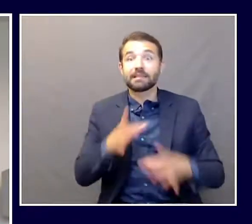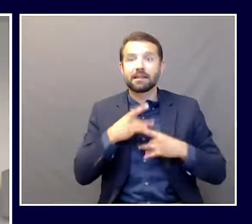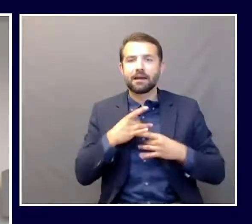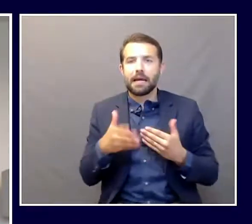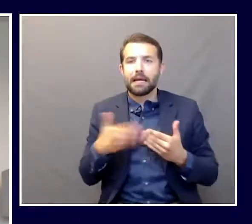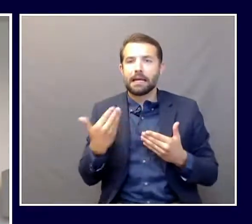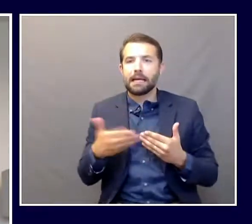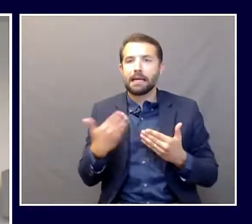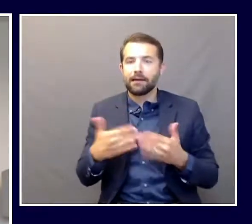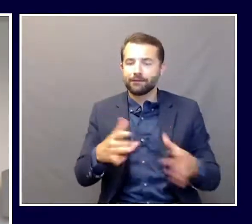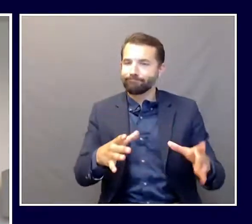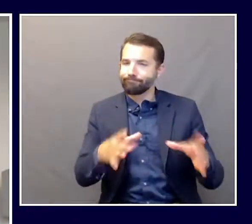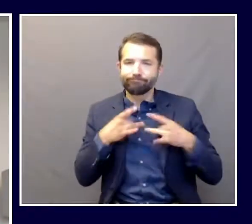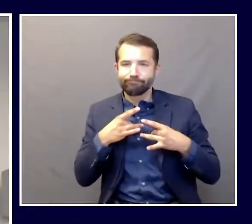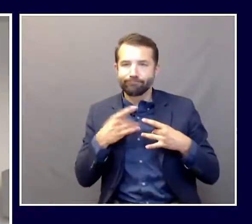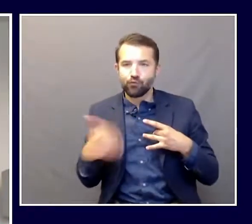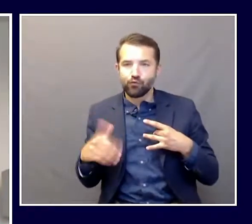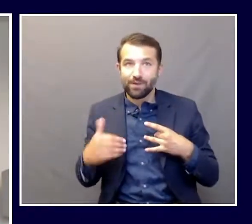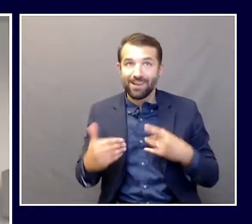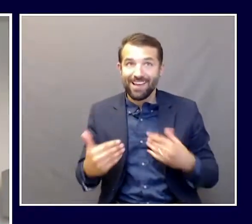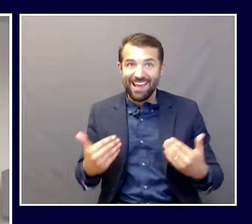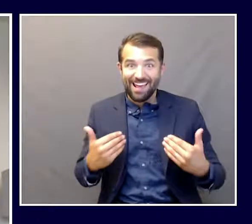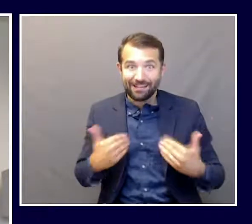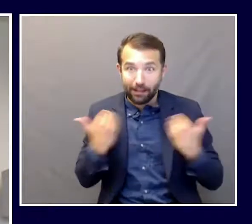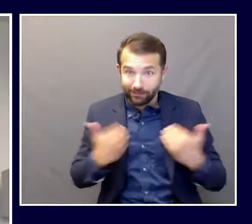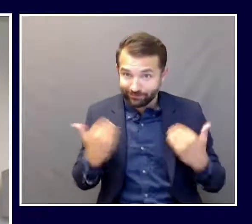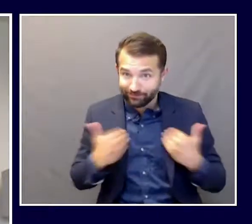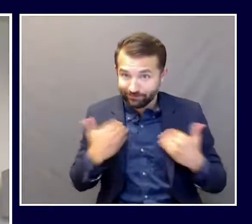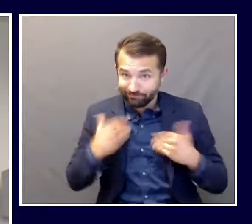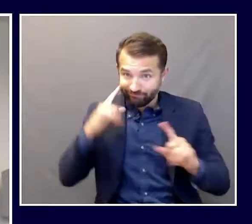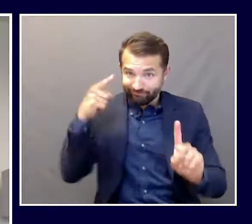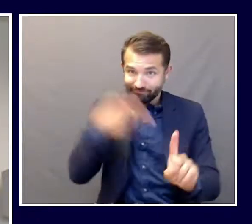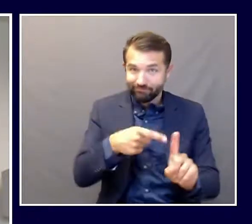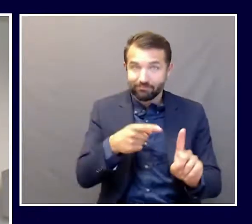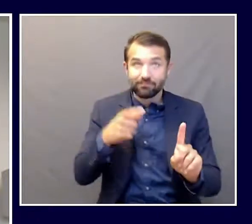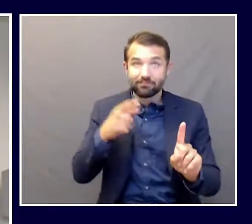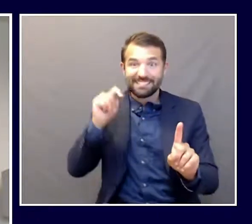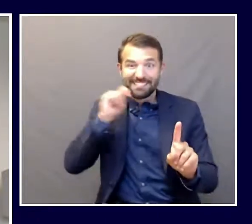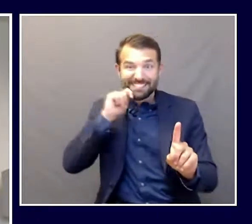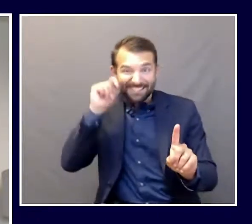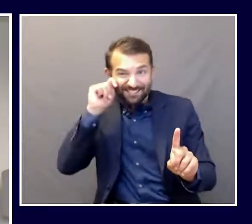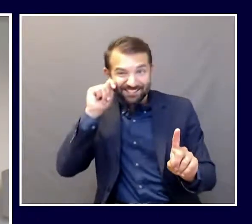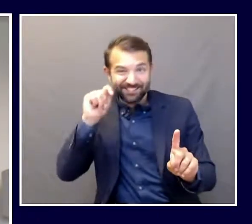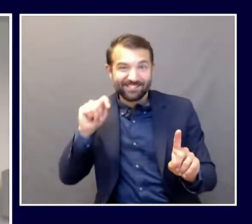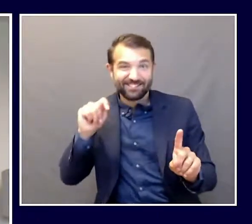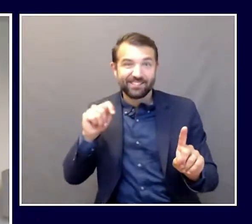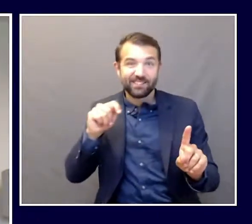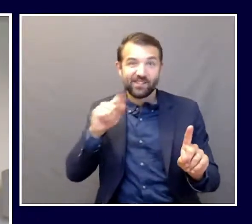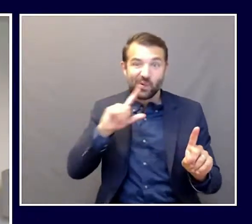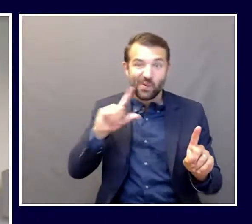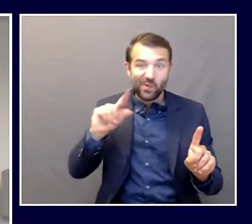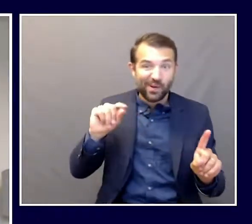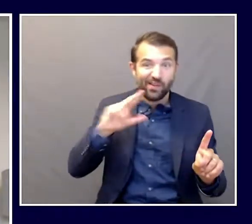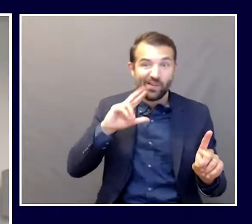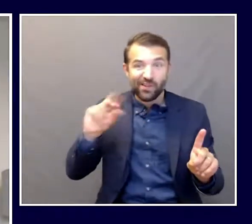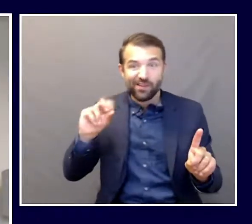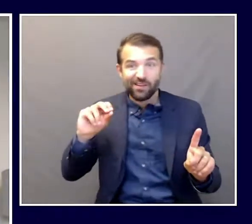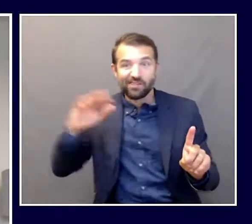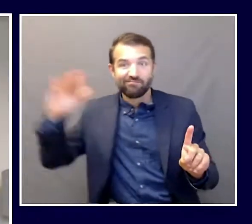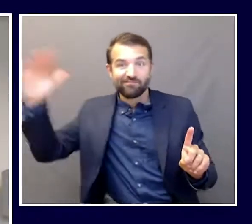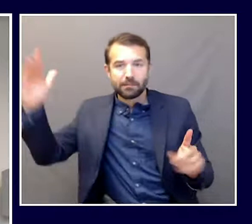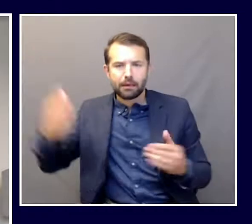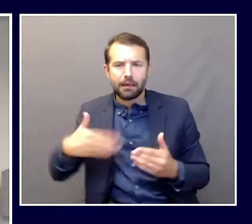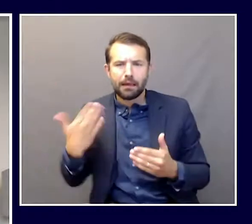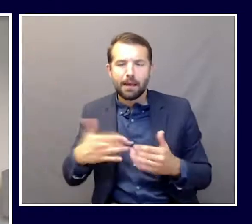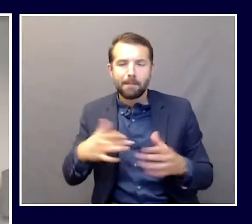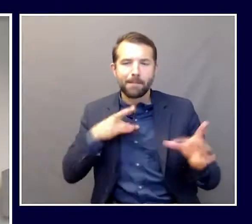30s, actually across the spectrum, the Delta variant is more contagious. Now, in terms of the rate at which it causes